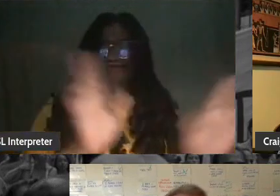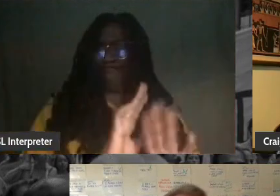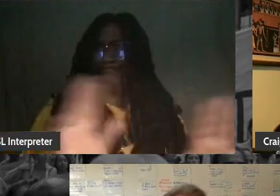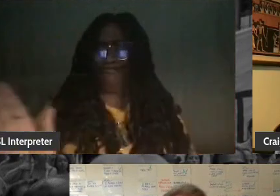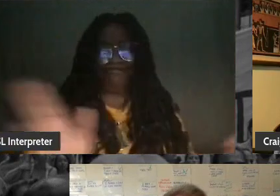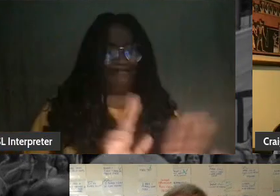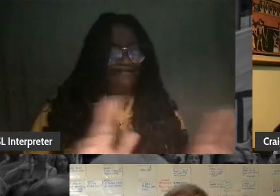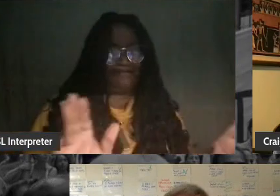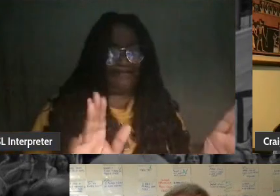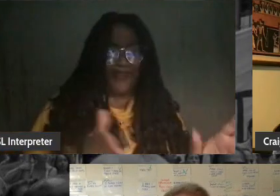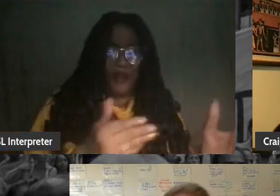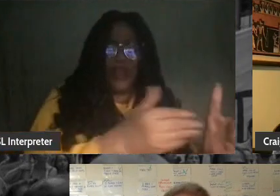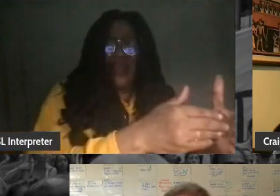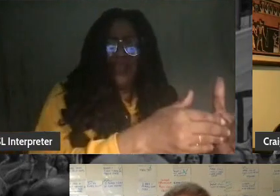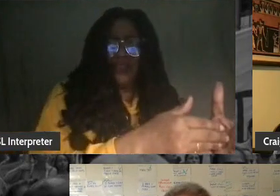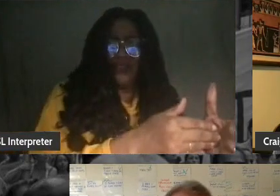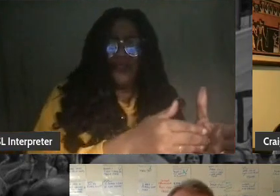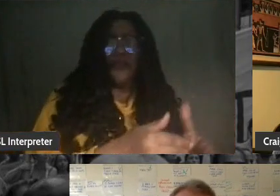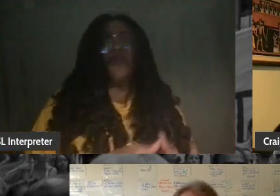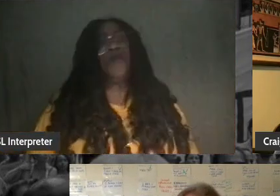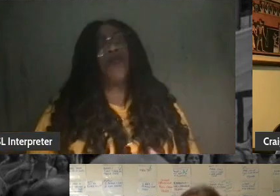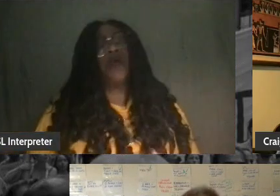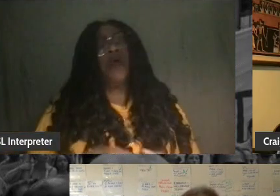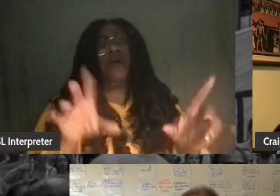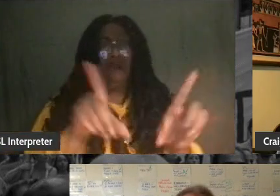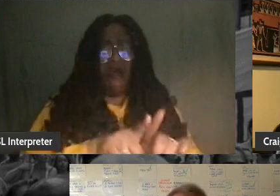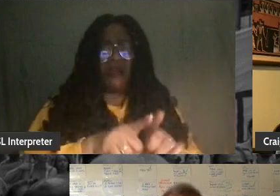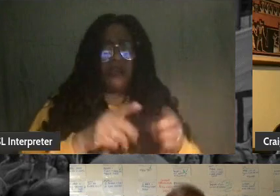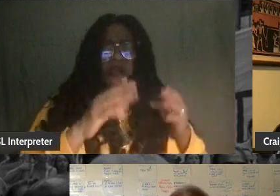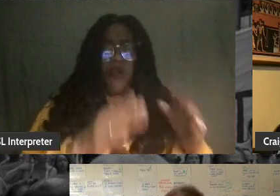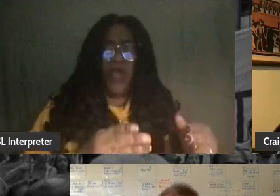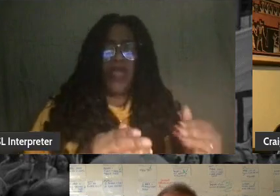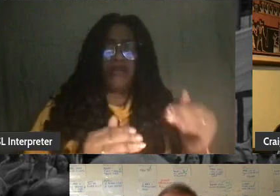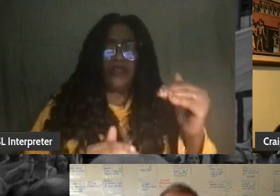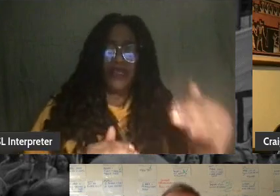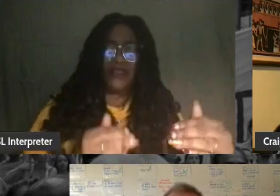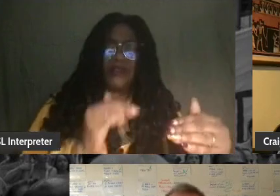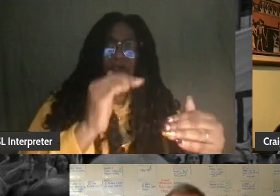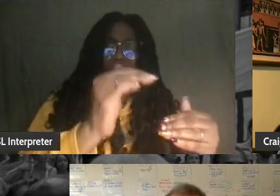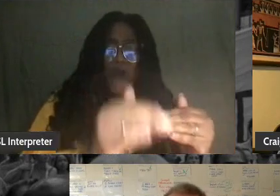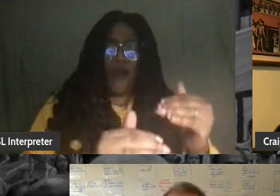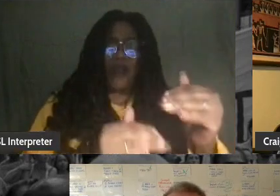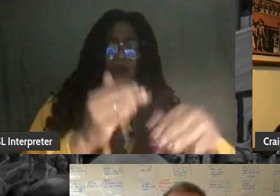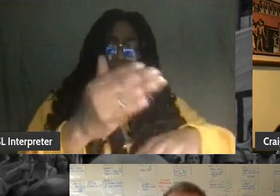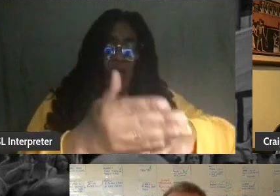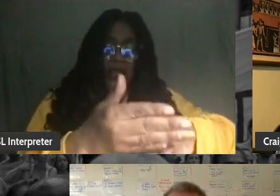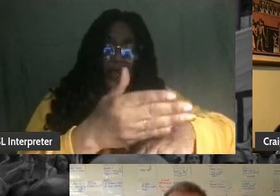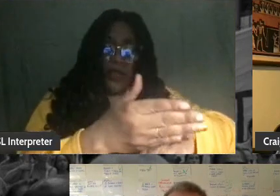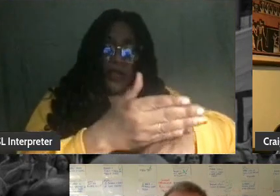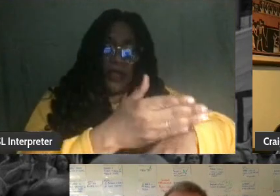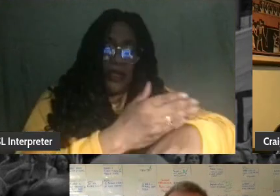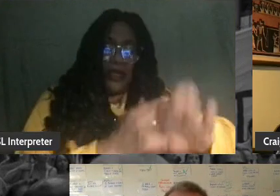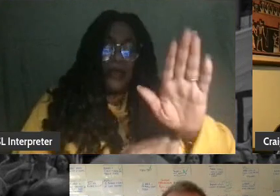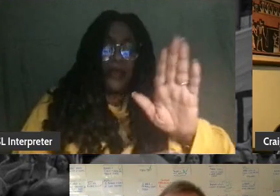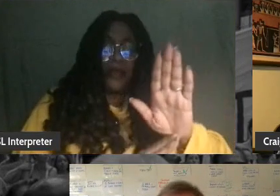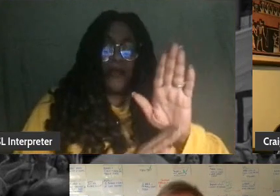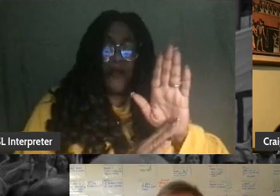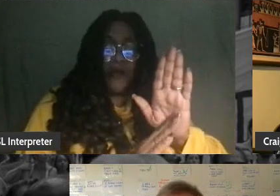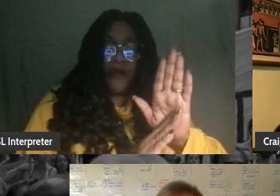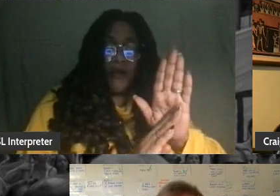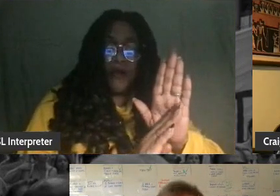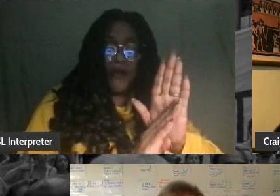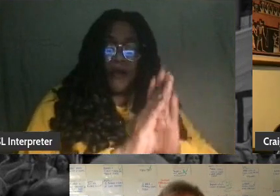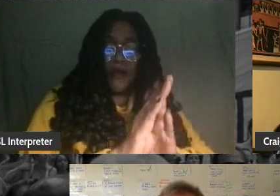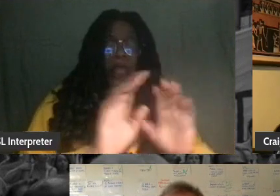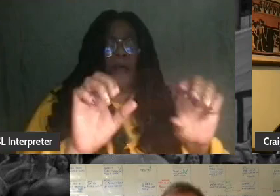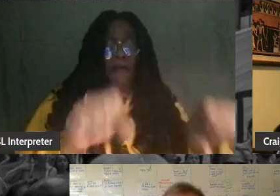on. But there's also a way of just growing gradually into the situation and getting the ability to